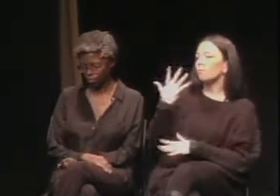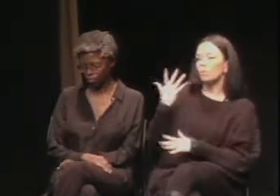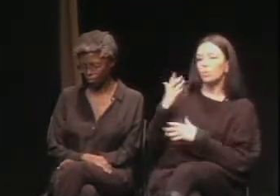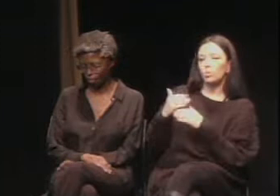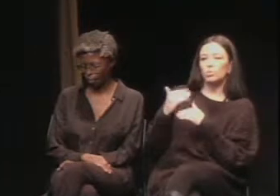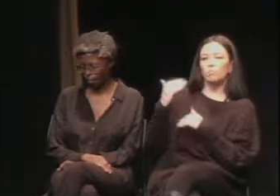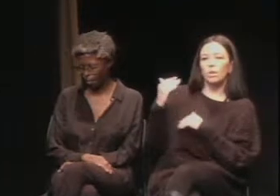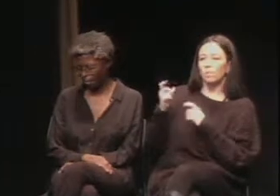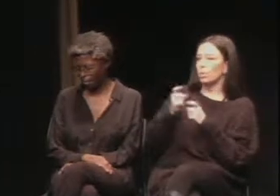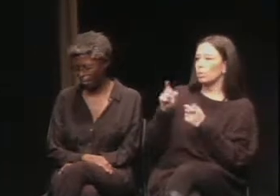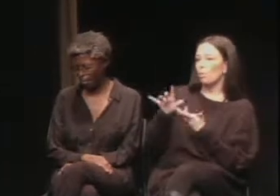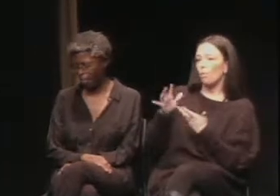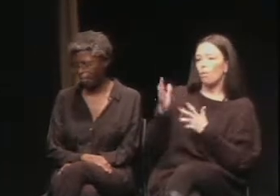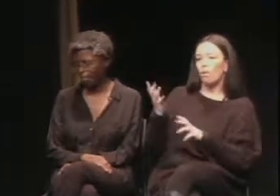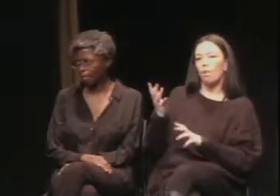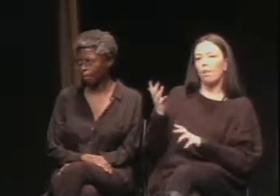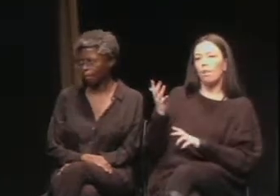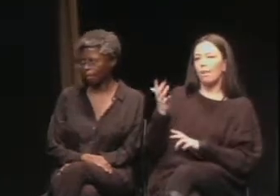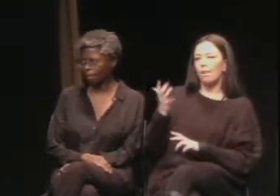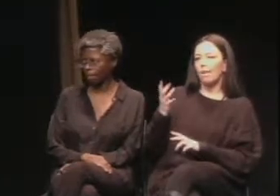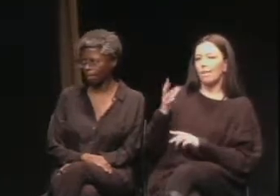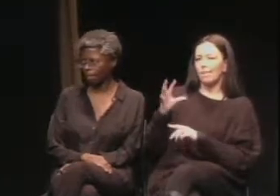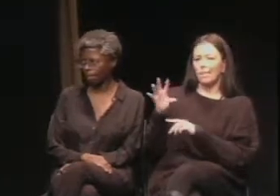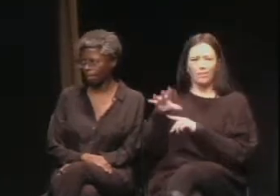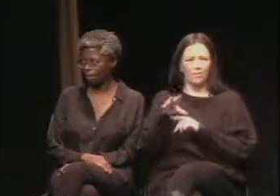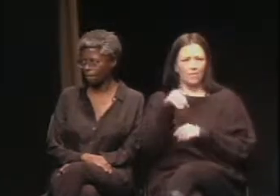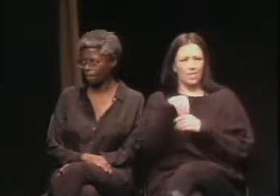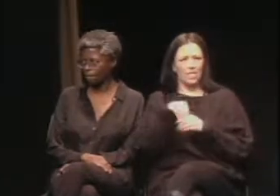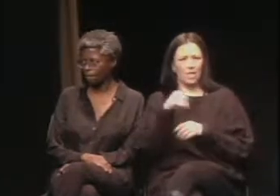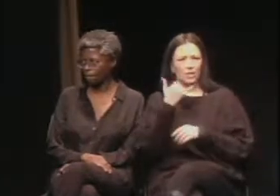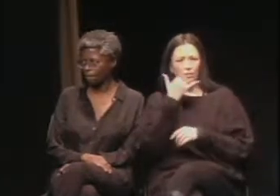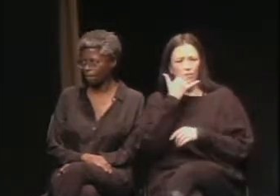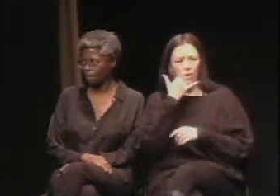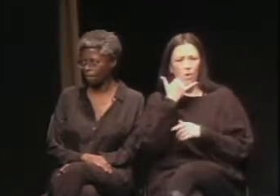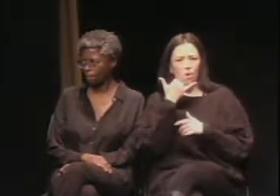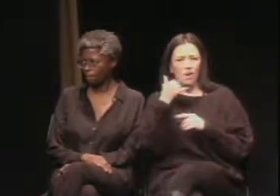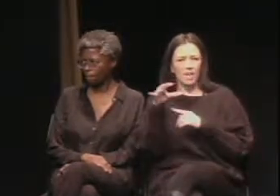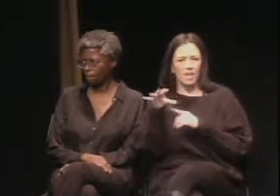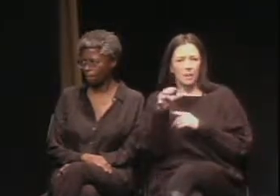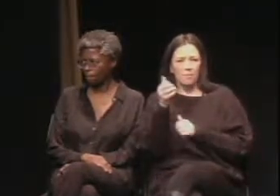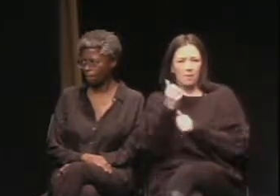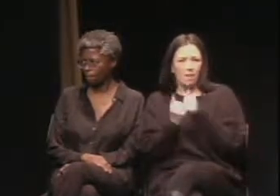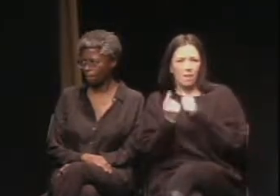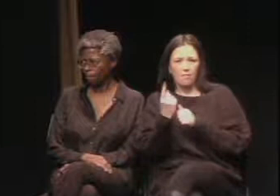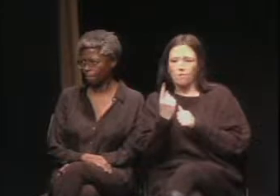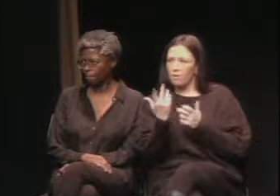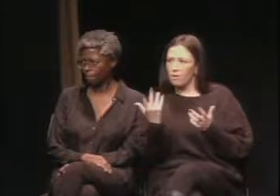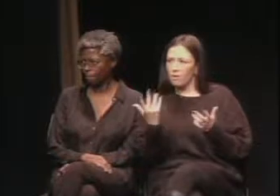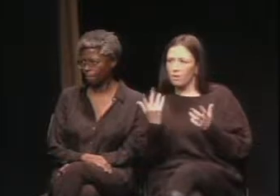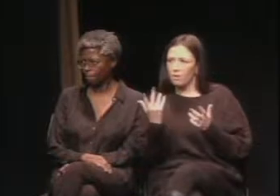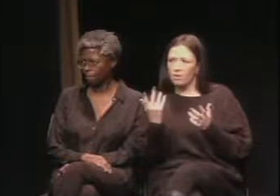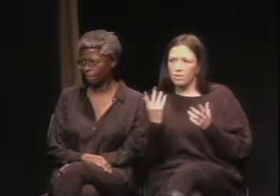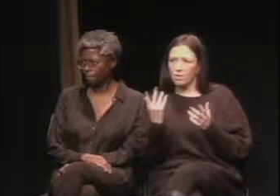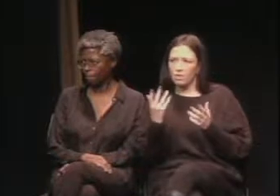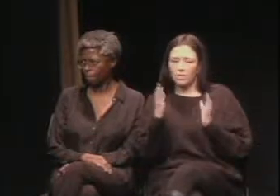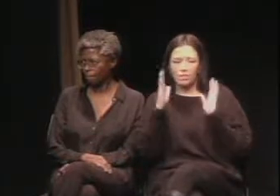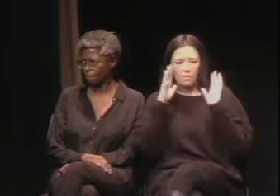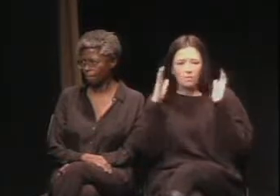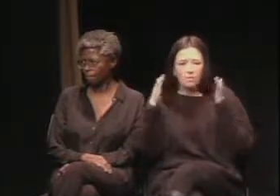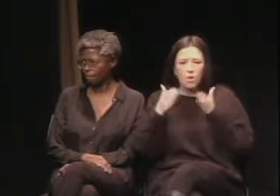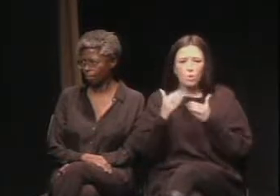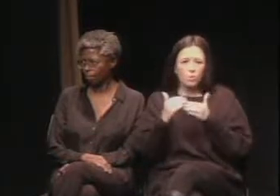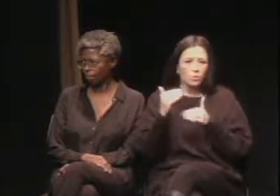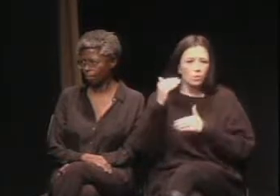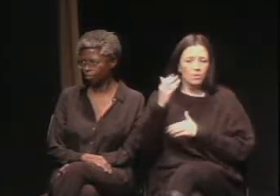out of hand. Yeah. They can film you inside of your phones and your cameras. And everybody is paying too much attention to